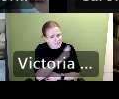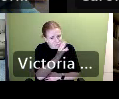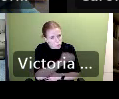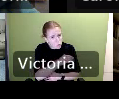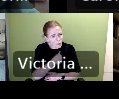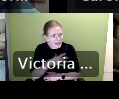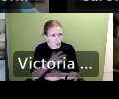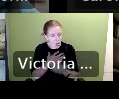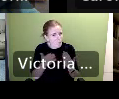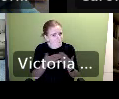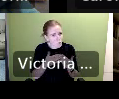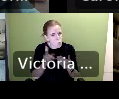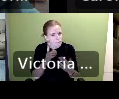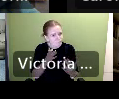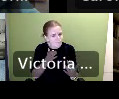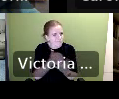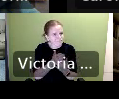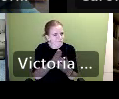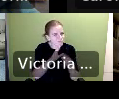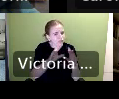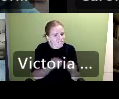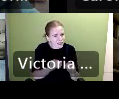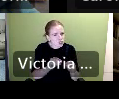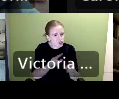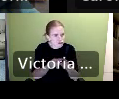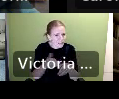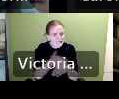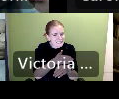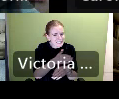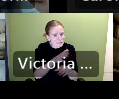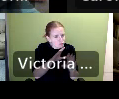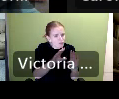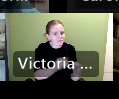and I think I certainly support it. The challenge we've got is